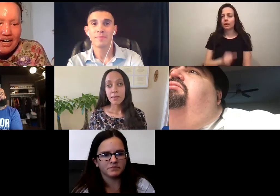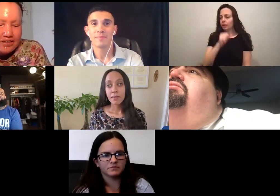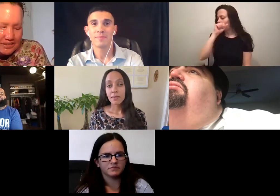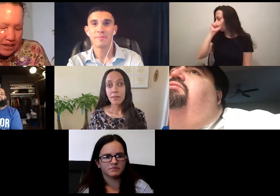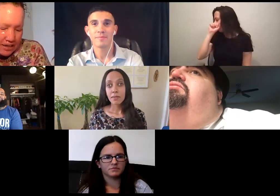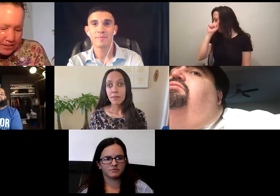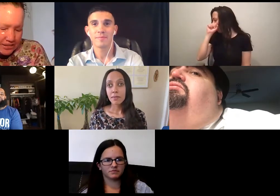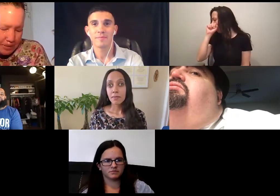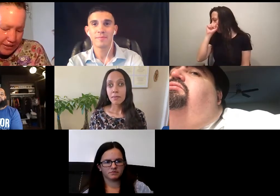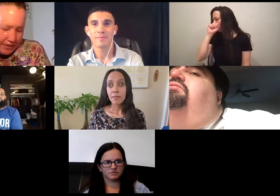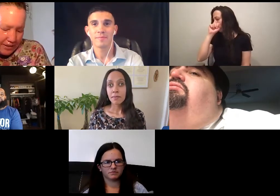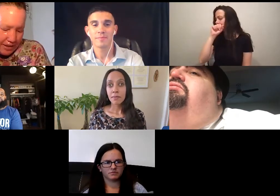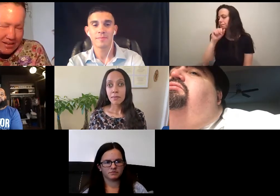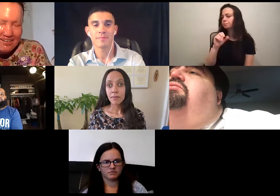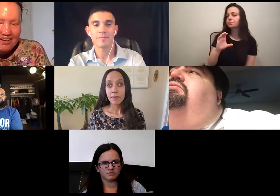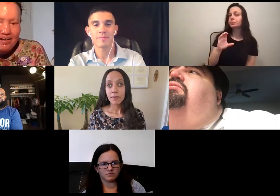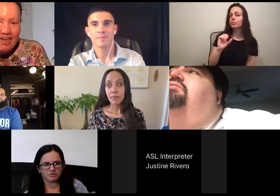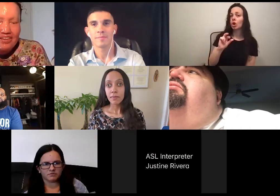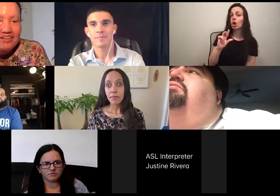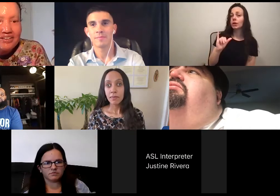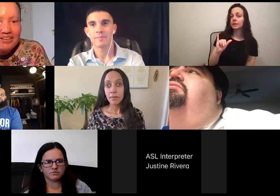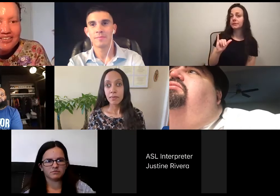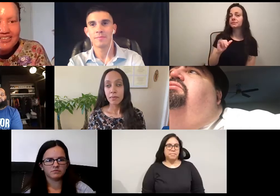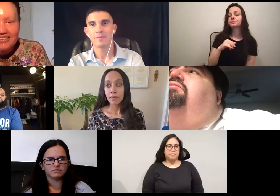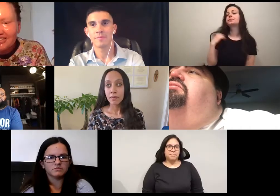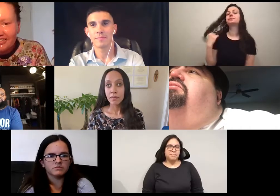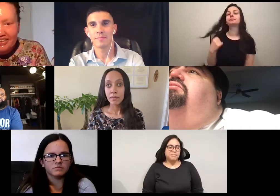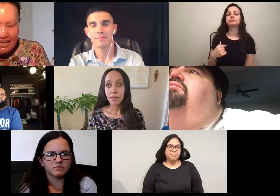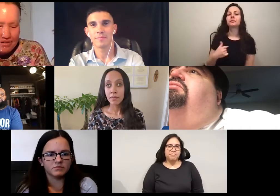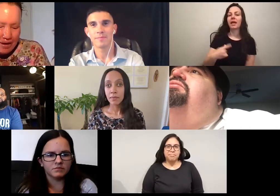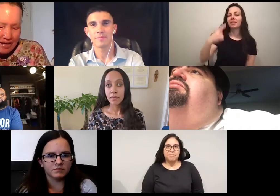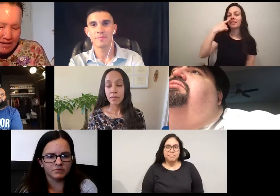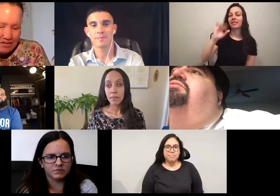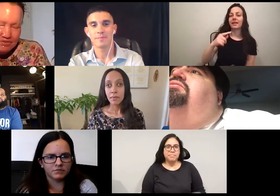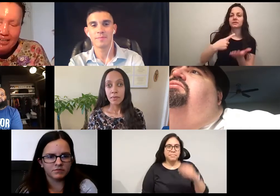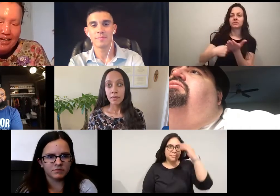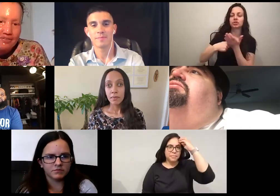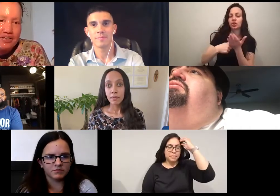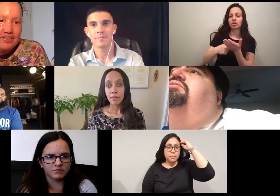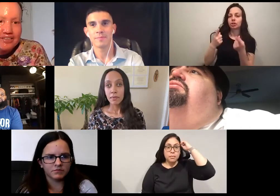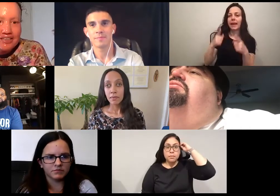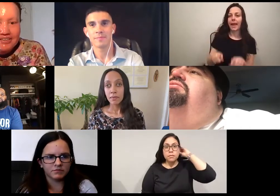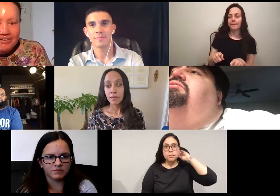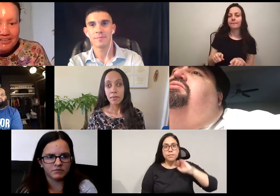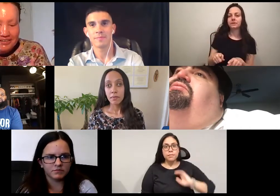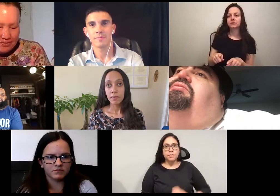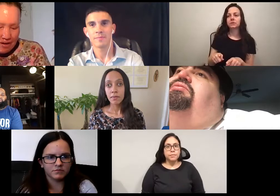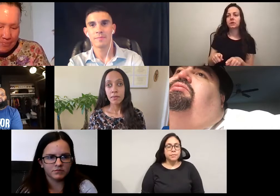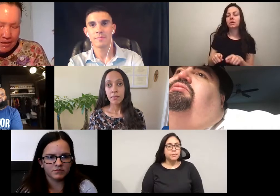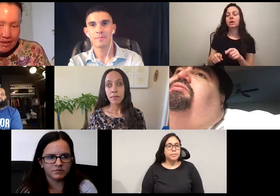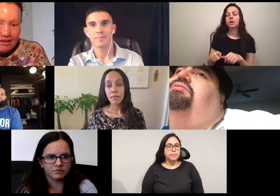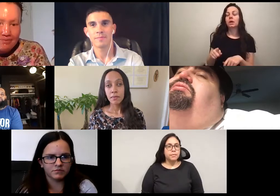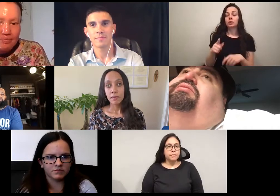Absolutely, Harbin. It's Carly speaking. And I think that this discussion came about after we had a bit of a discussion on